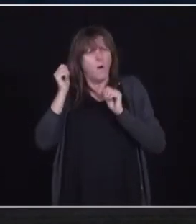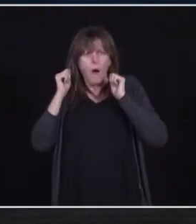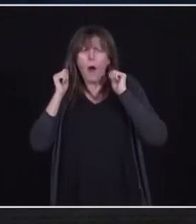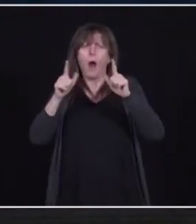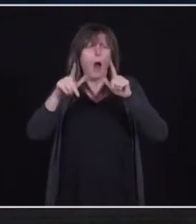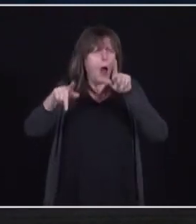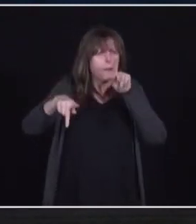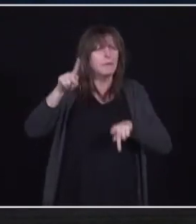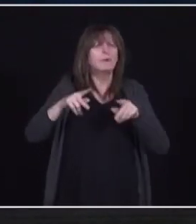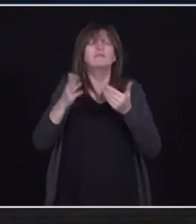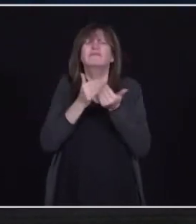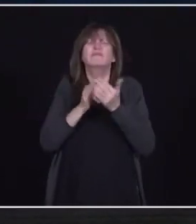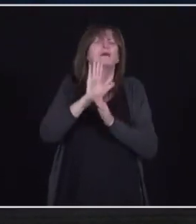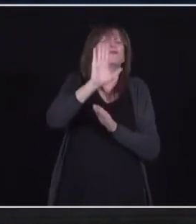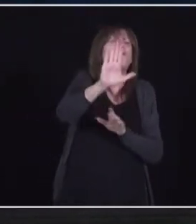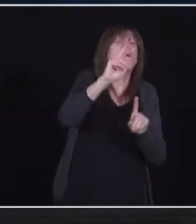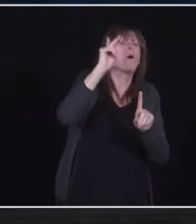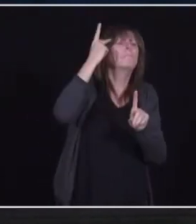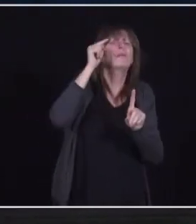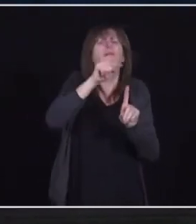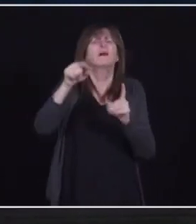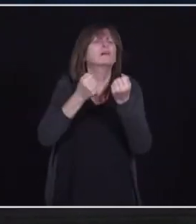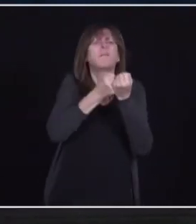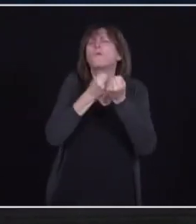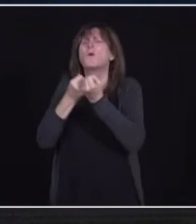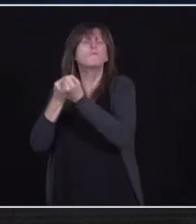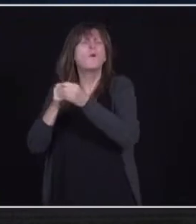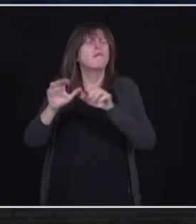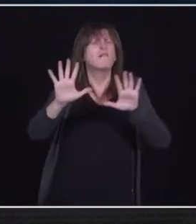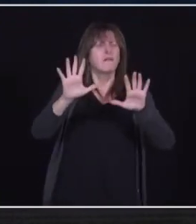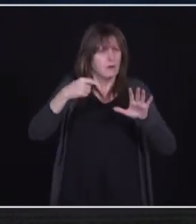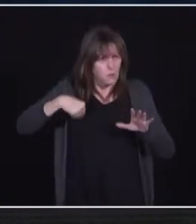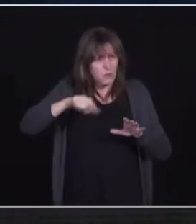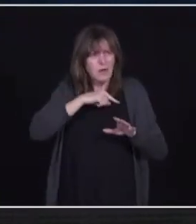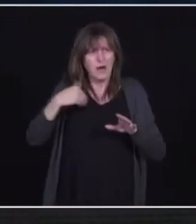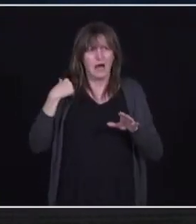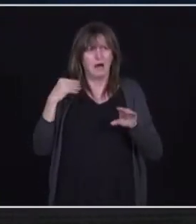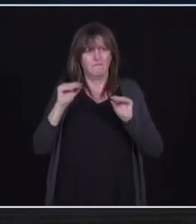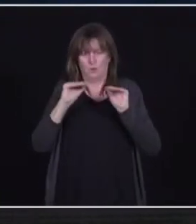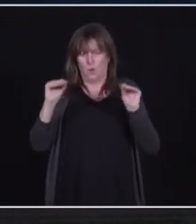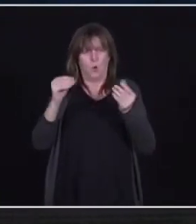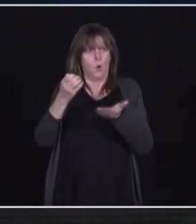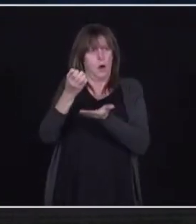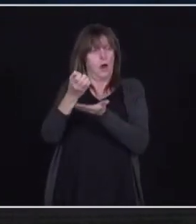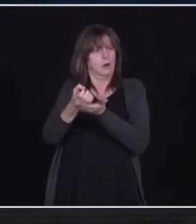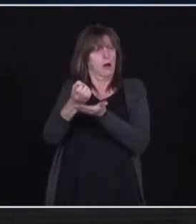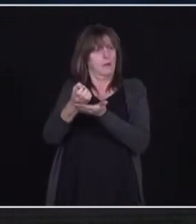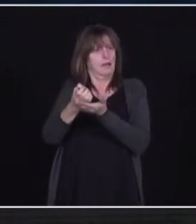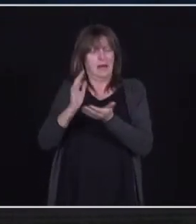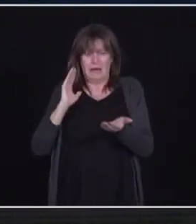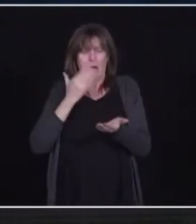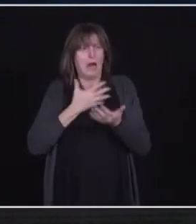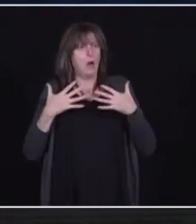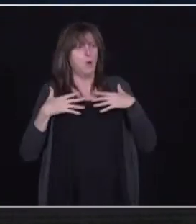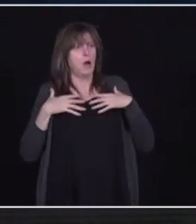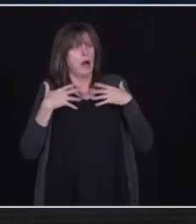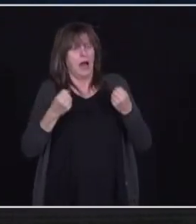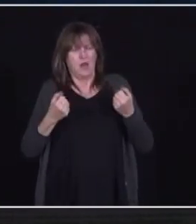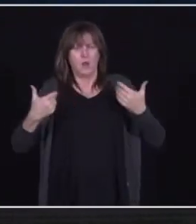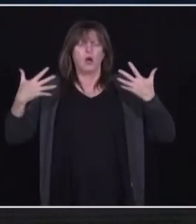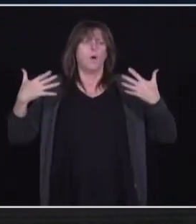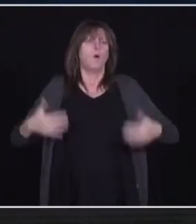environment. But when we have no economy and we start health, you want to talk about a health crisis. You're going to see a health